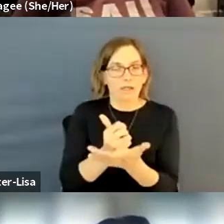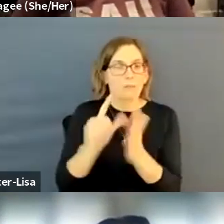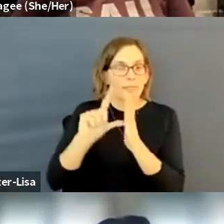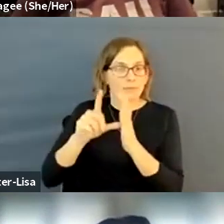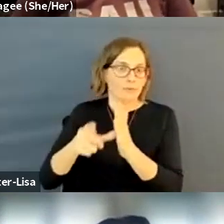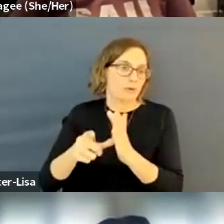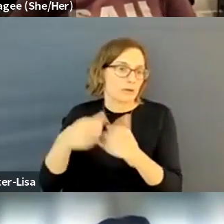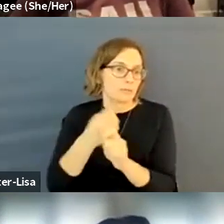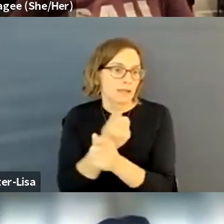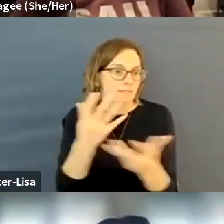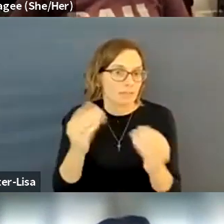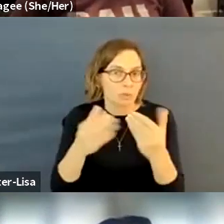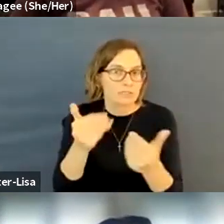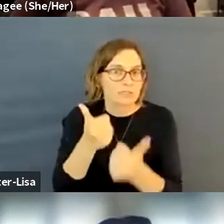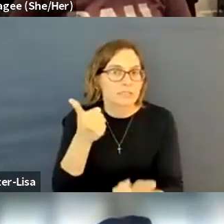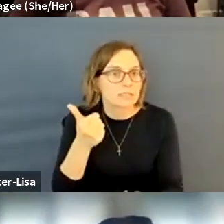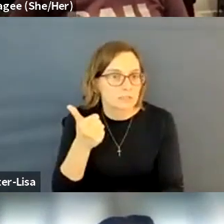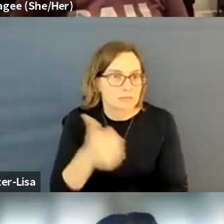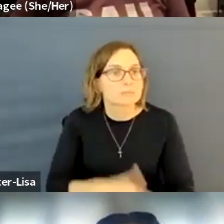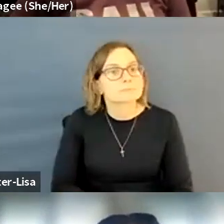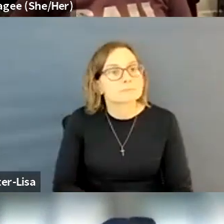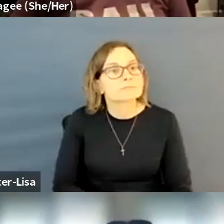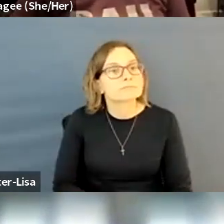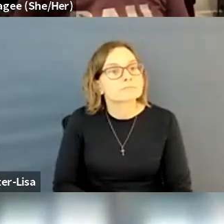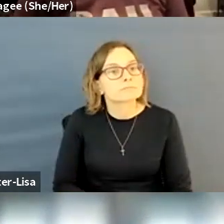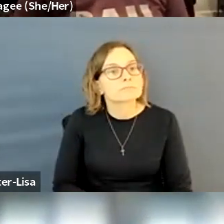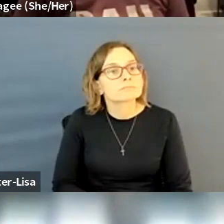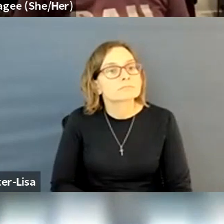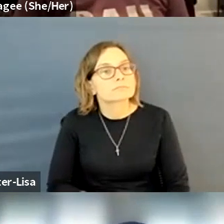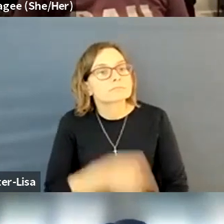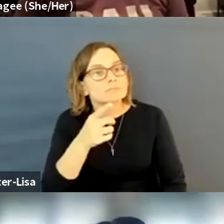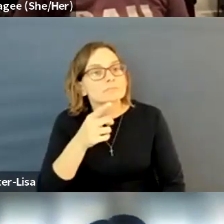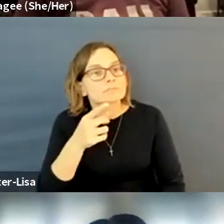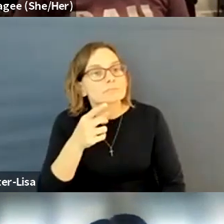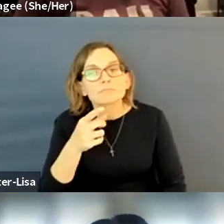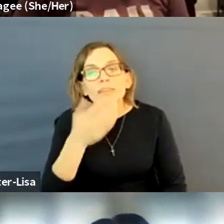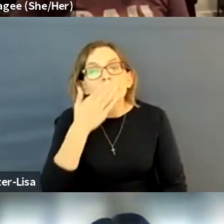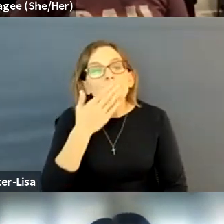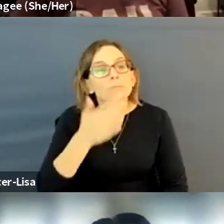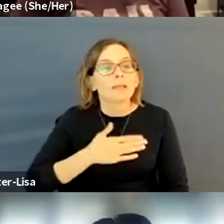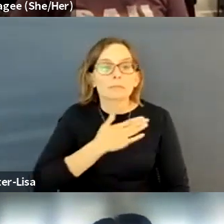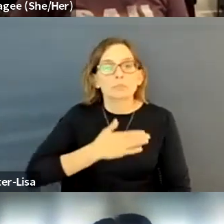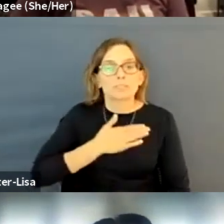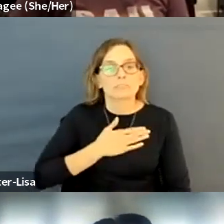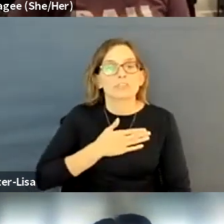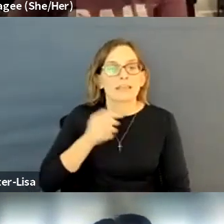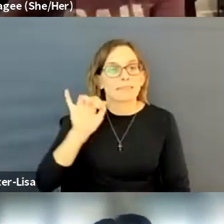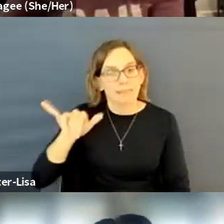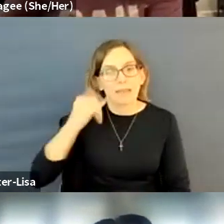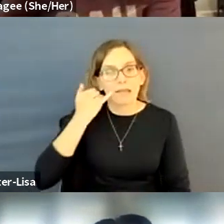Great. Thank you. I appreciate this. Thank you. I appreciate the